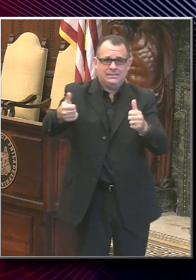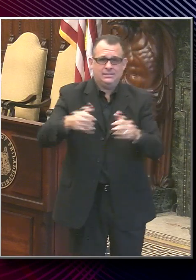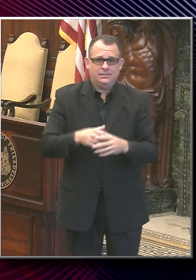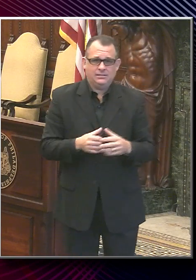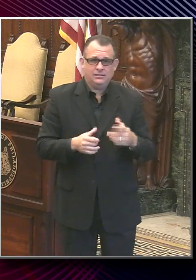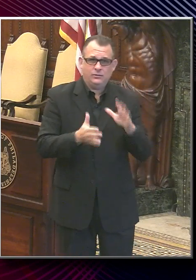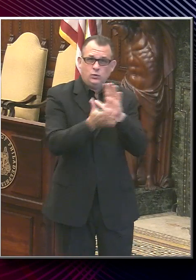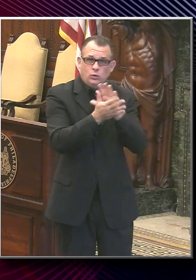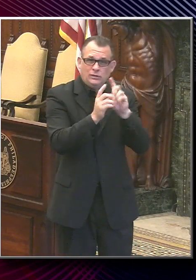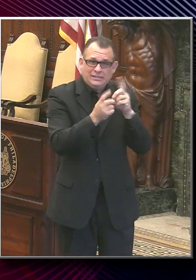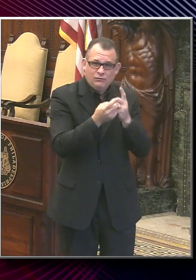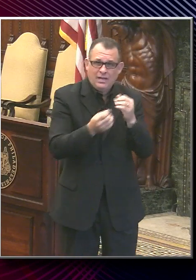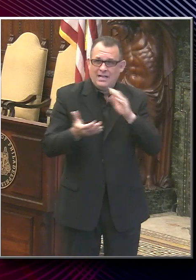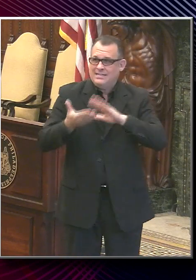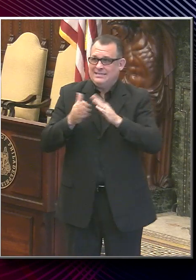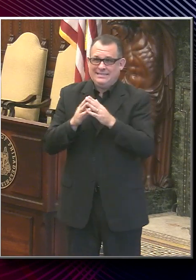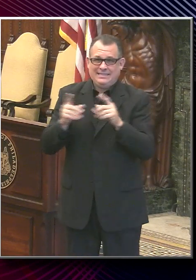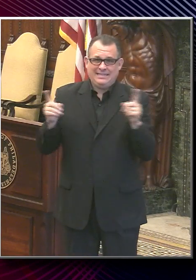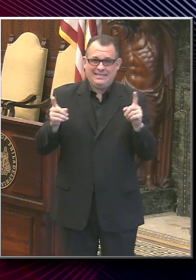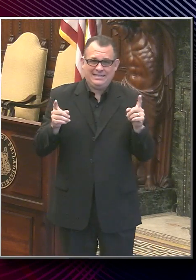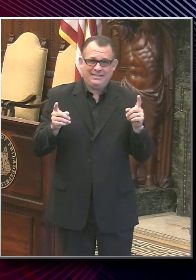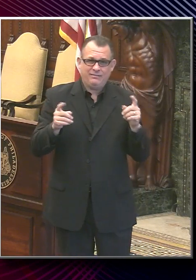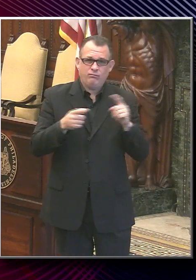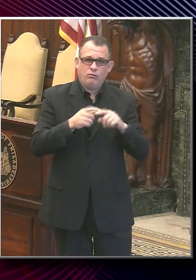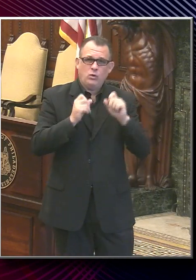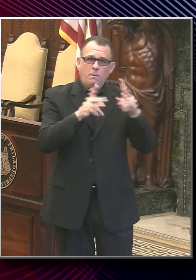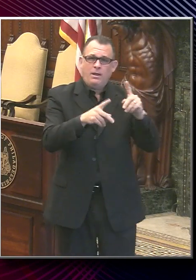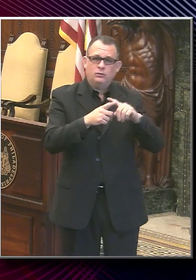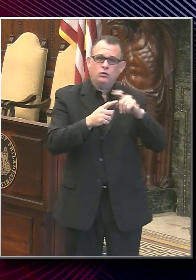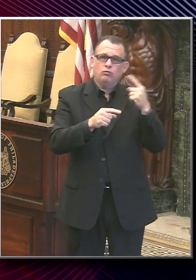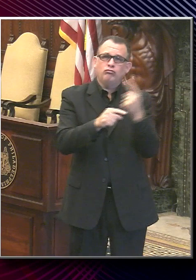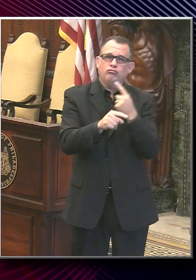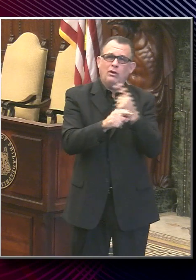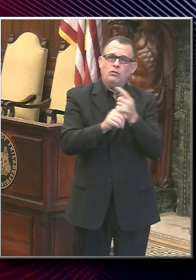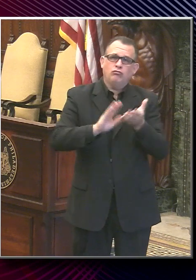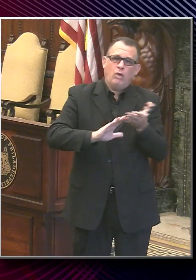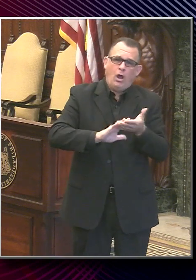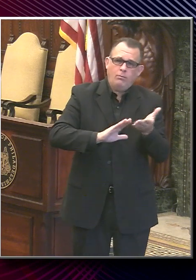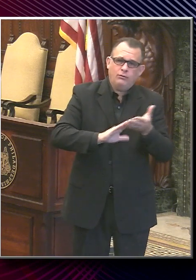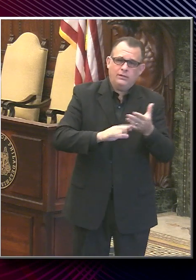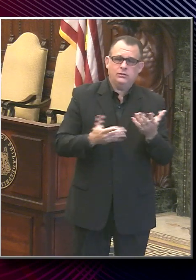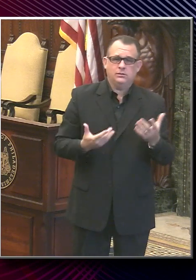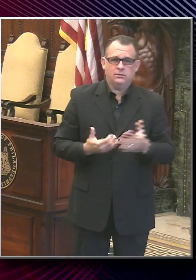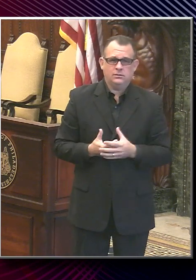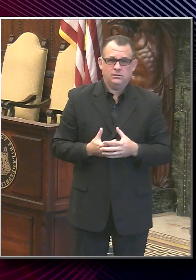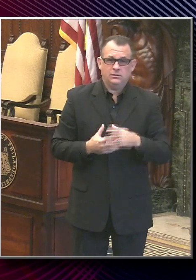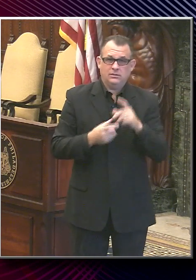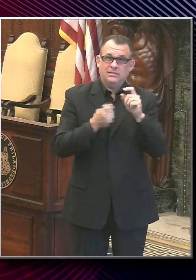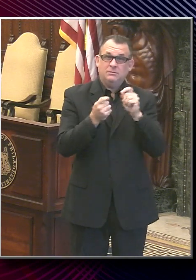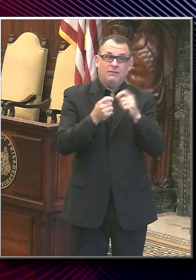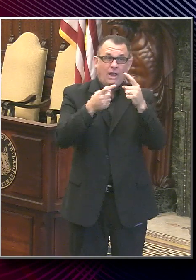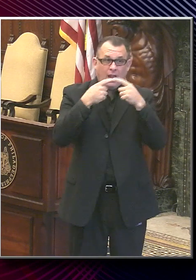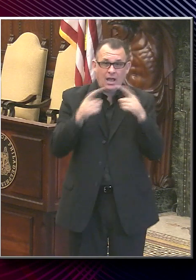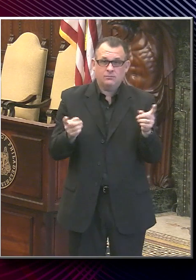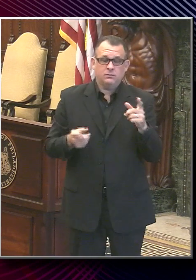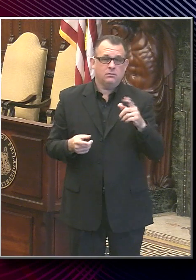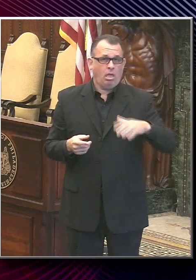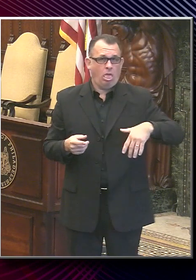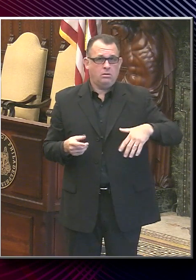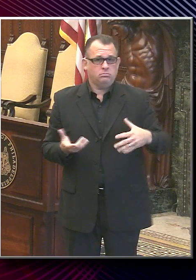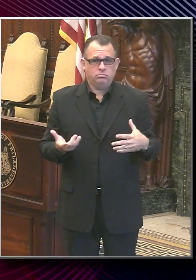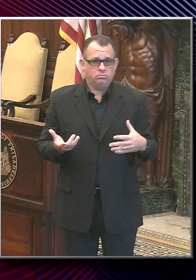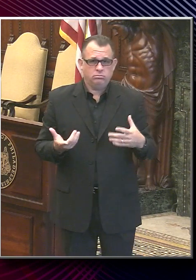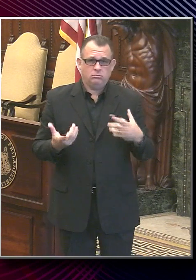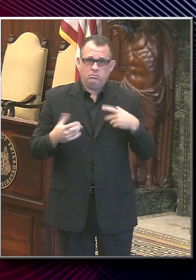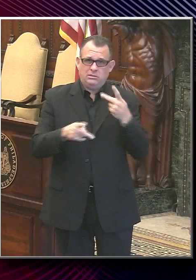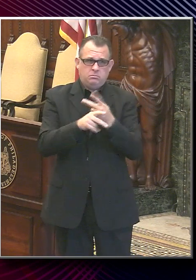city move back to normal operations. We don't have any specific announcement right now around food distribution,